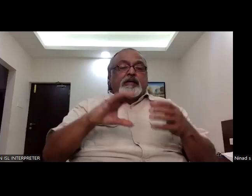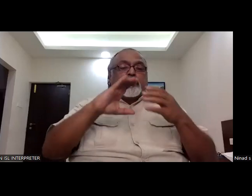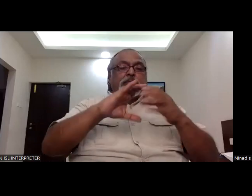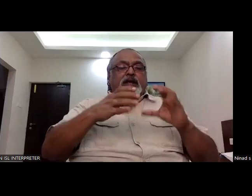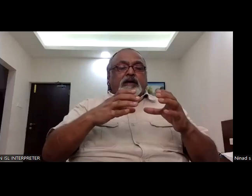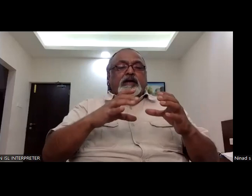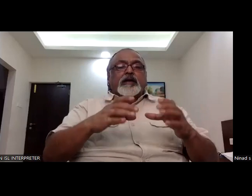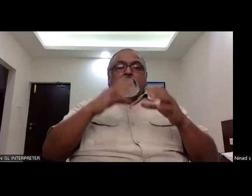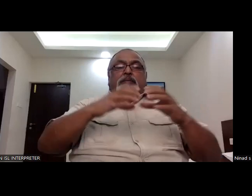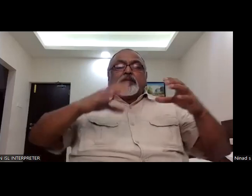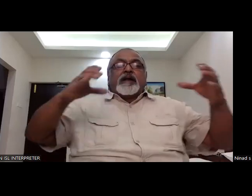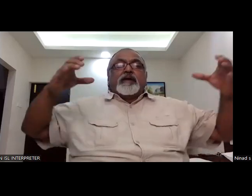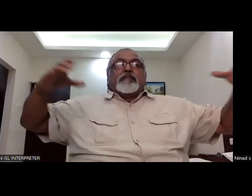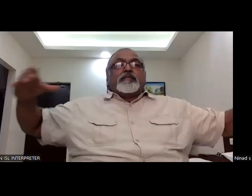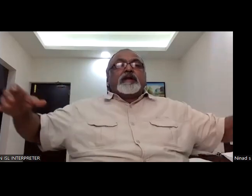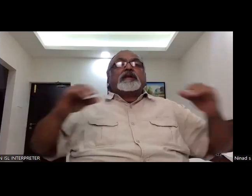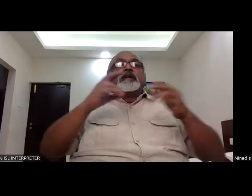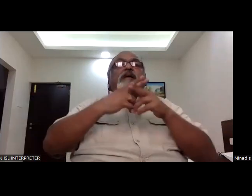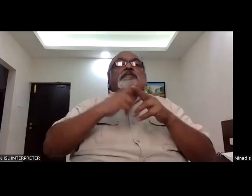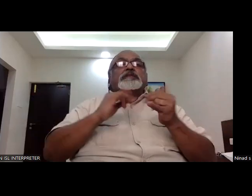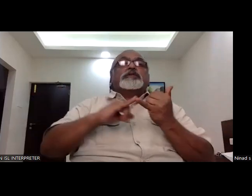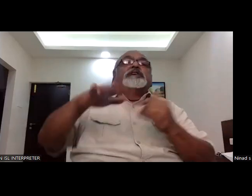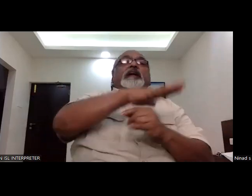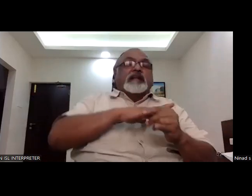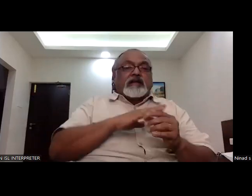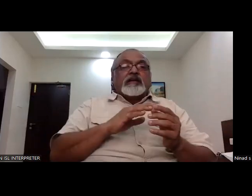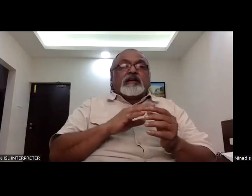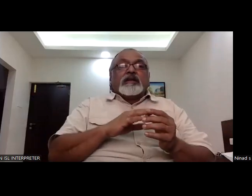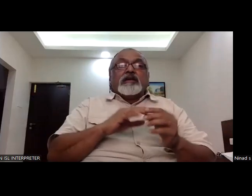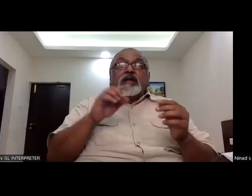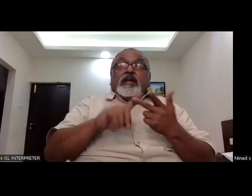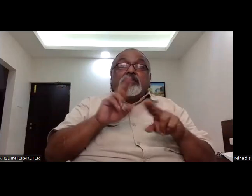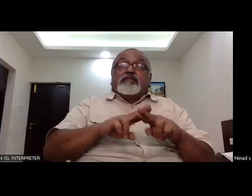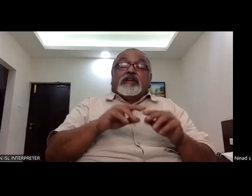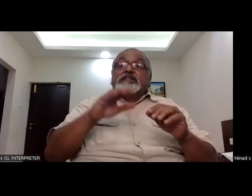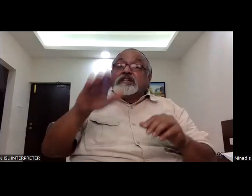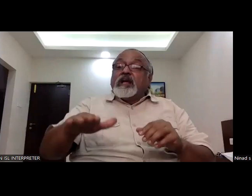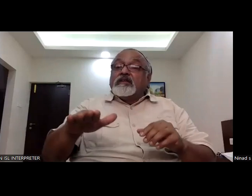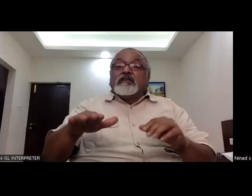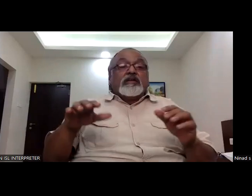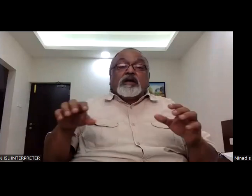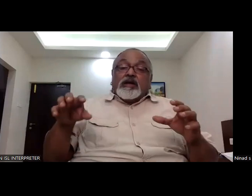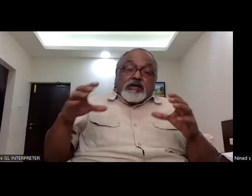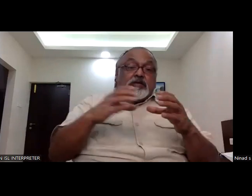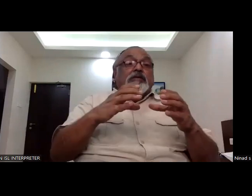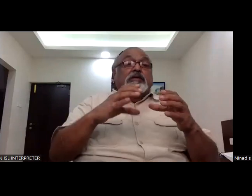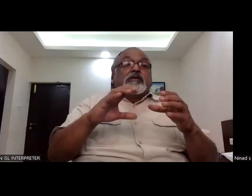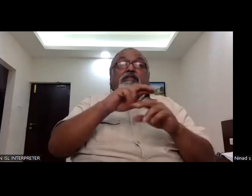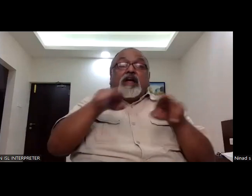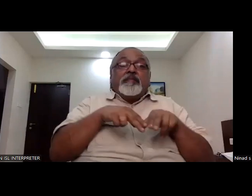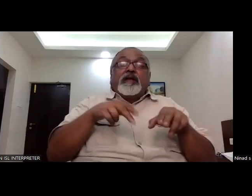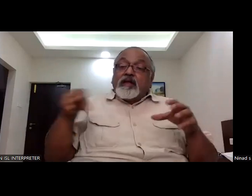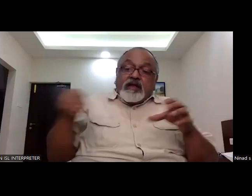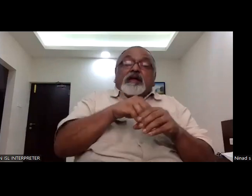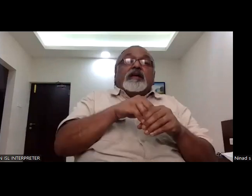any society. And if it is disability is not included within the main building block of a society, which is a family